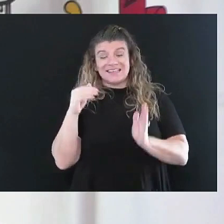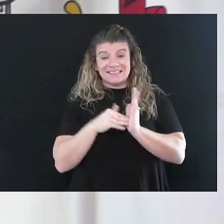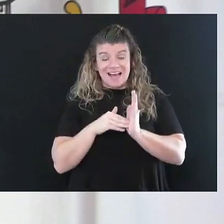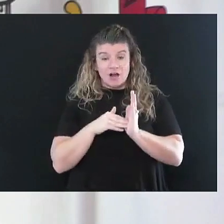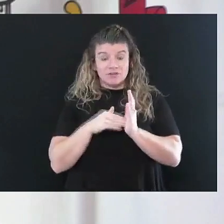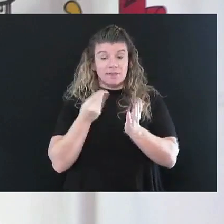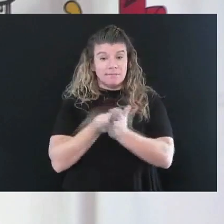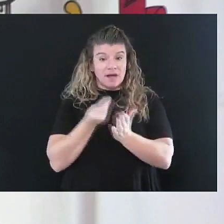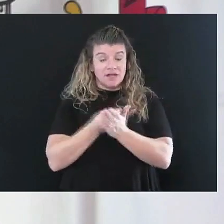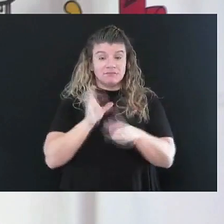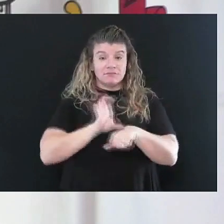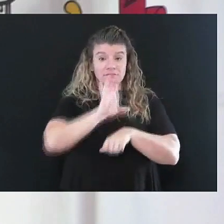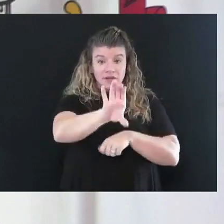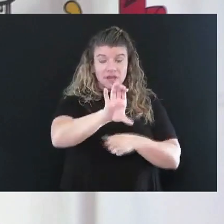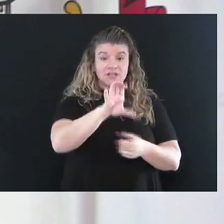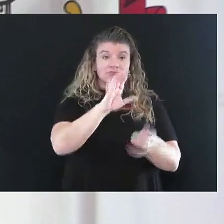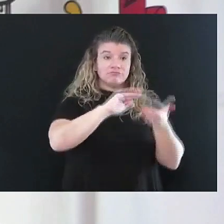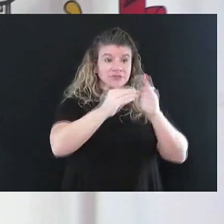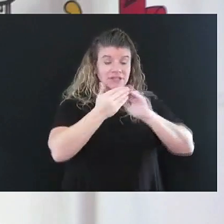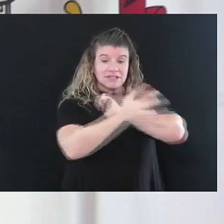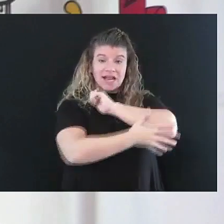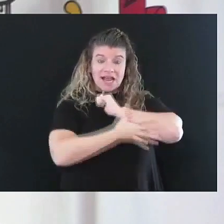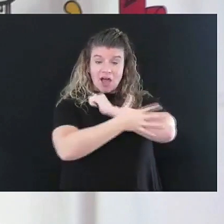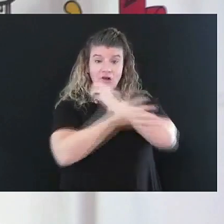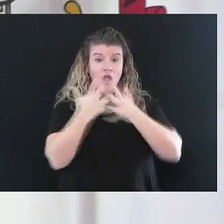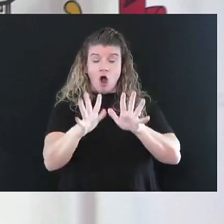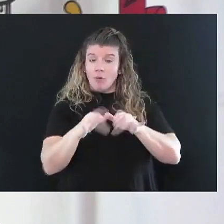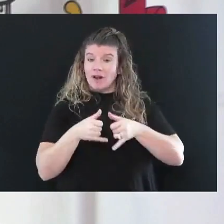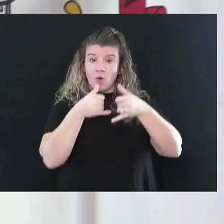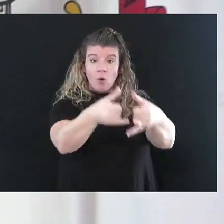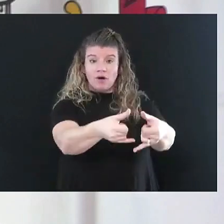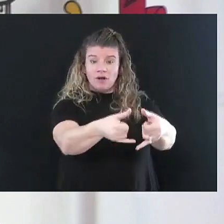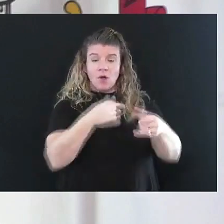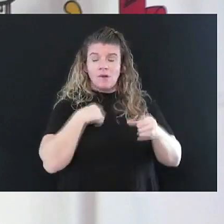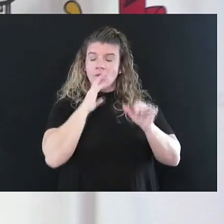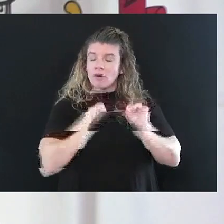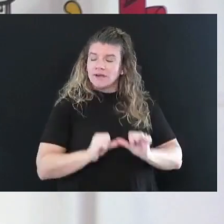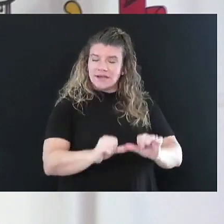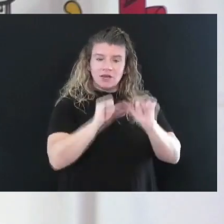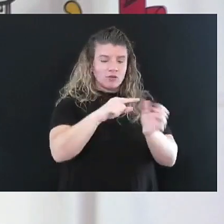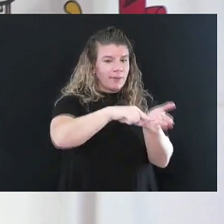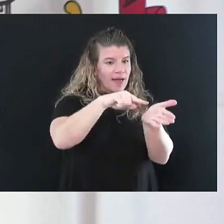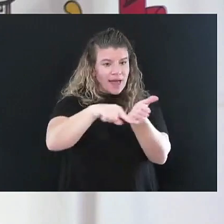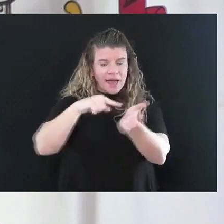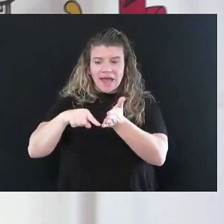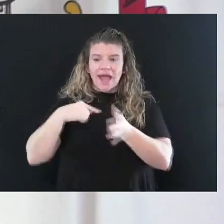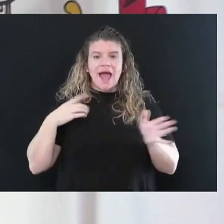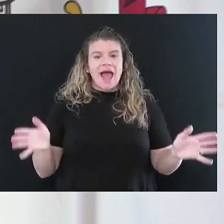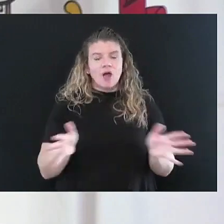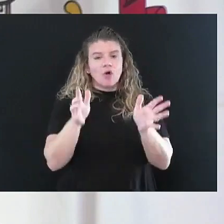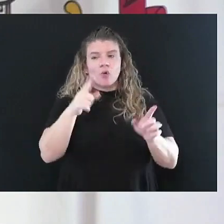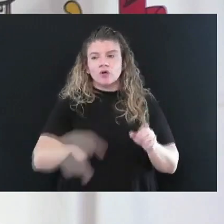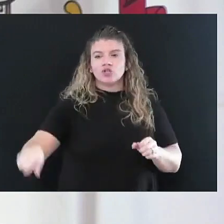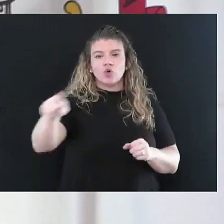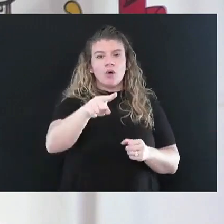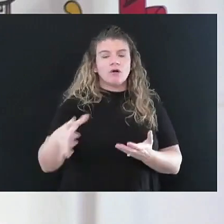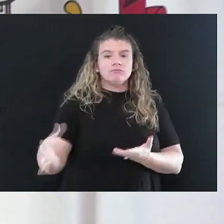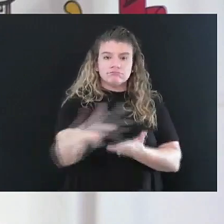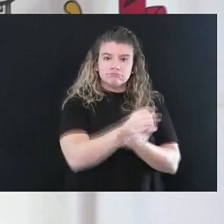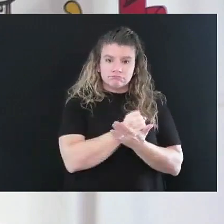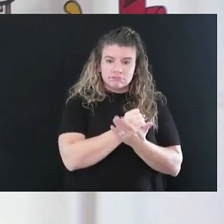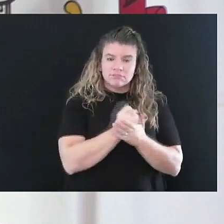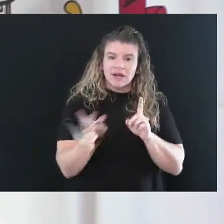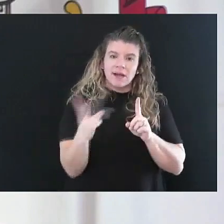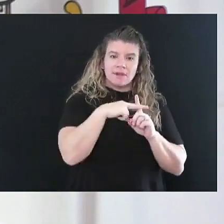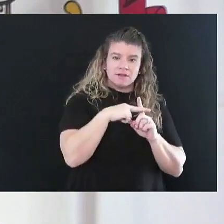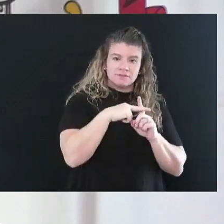$173,596,000 to our cities and counties, or that has been awarded, and we continue to do so and continue to encourage them to keep at it.